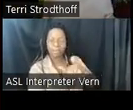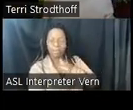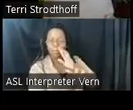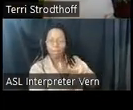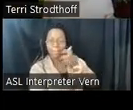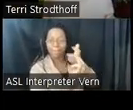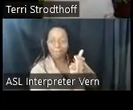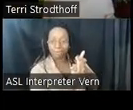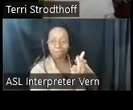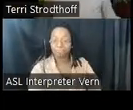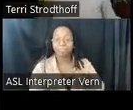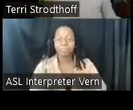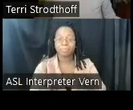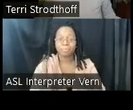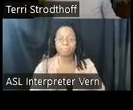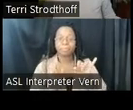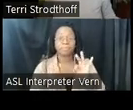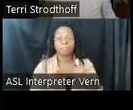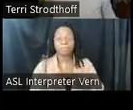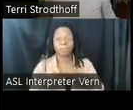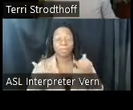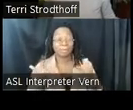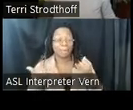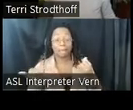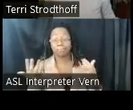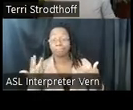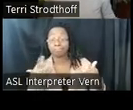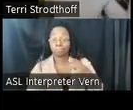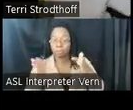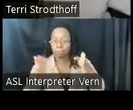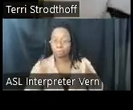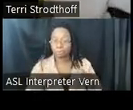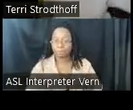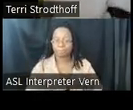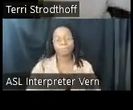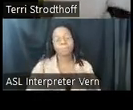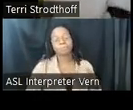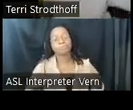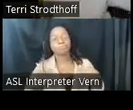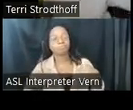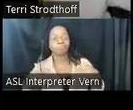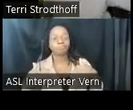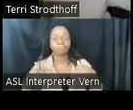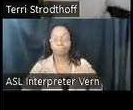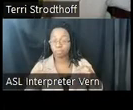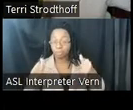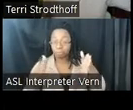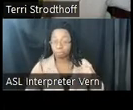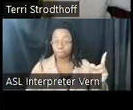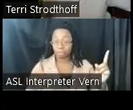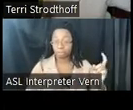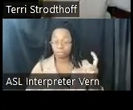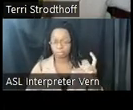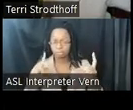So if we're showing up in the space with other people and somebody walks in and we think we know who they are, they've showed up with this